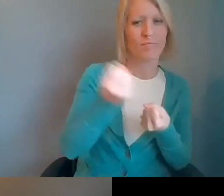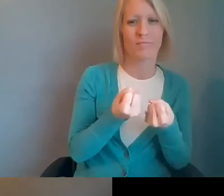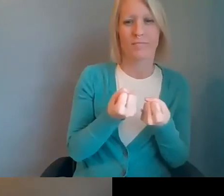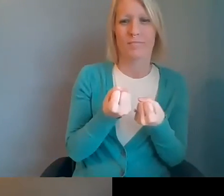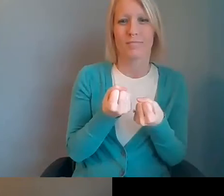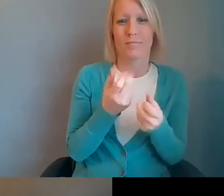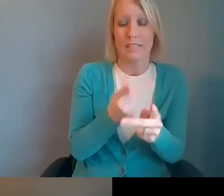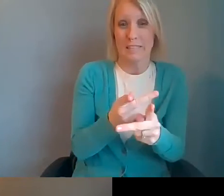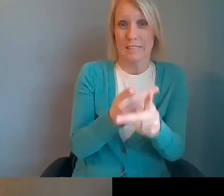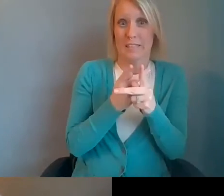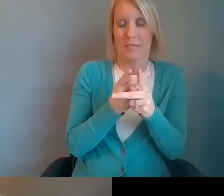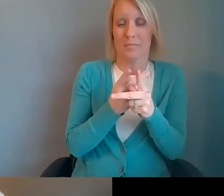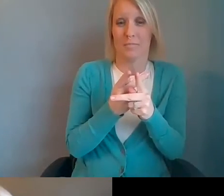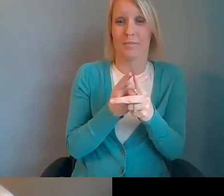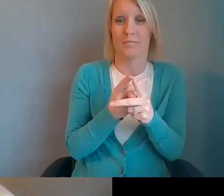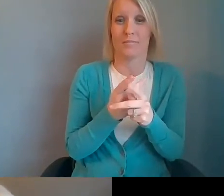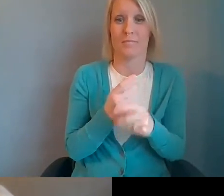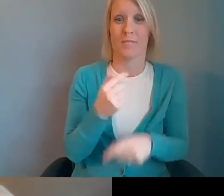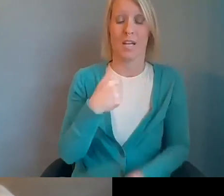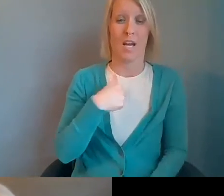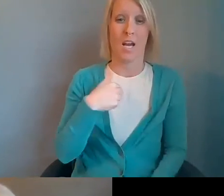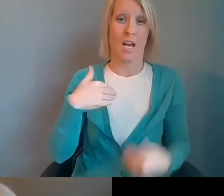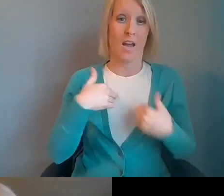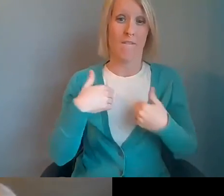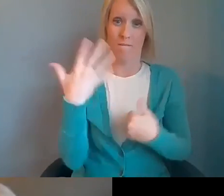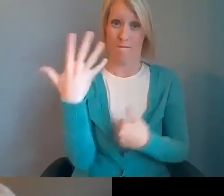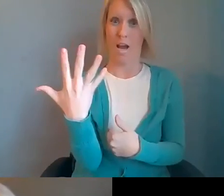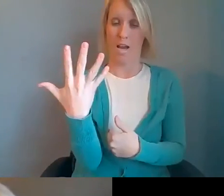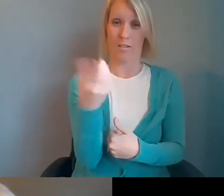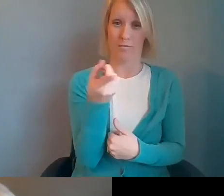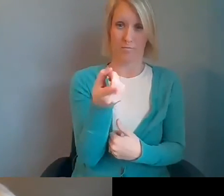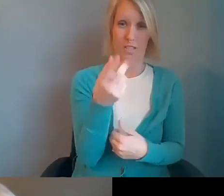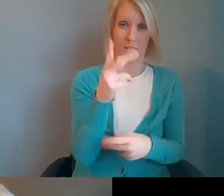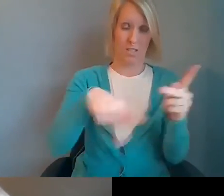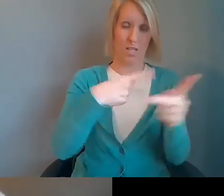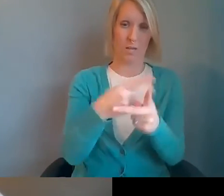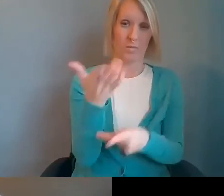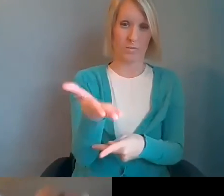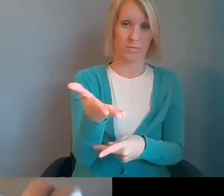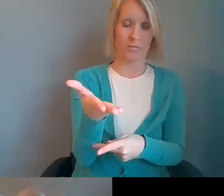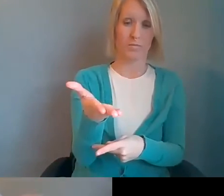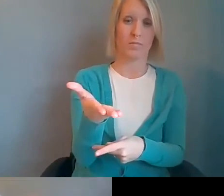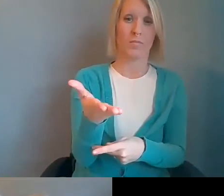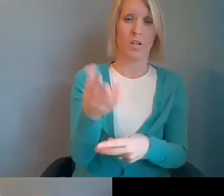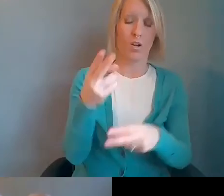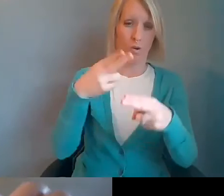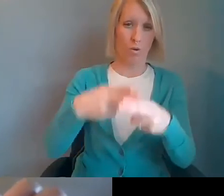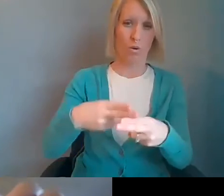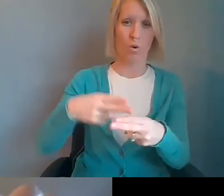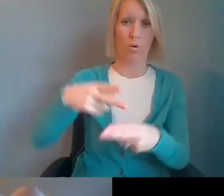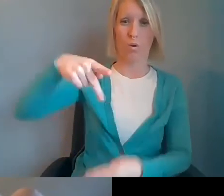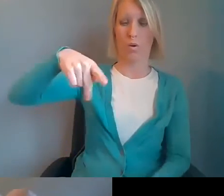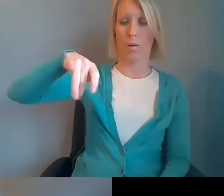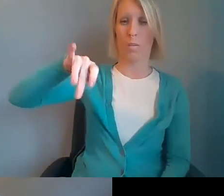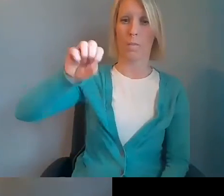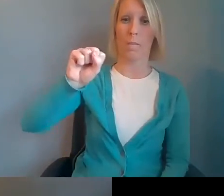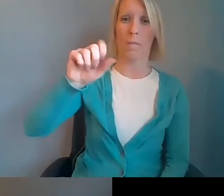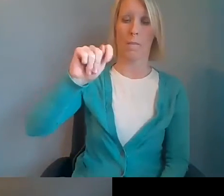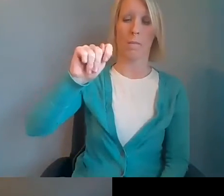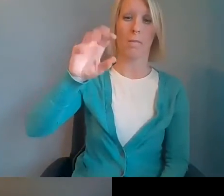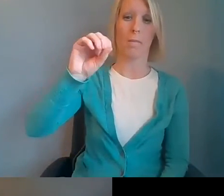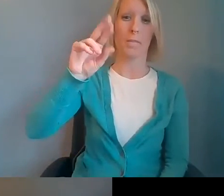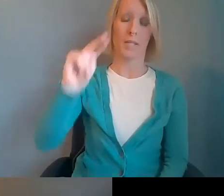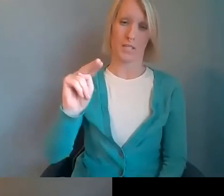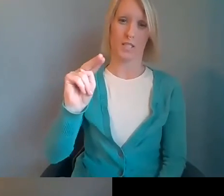is my I have 5 of these type of pens, and they're a piston filler, just like the other one. This one has